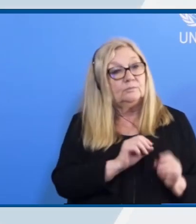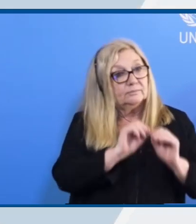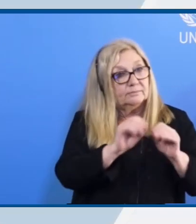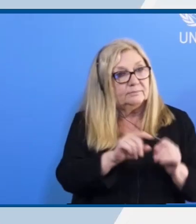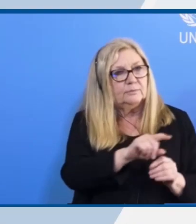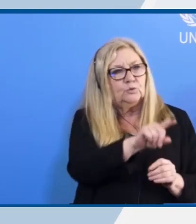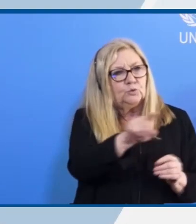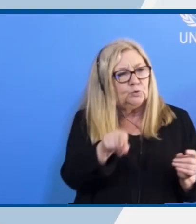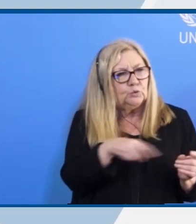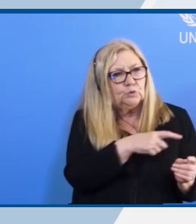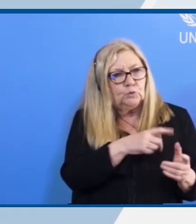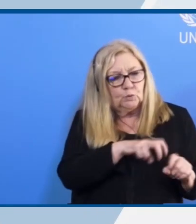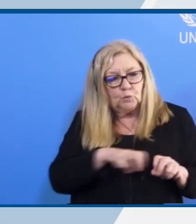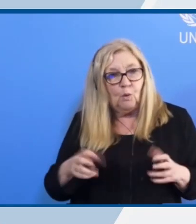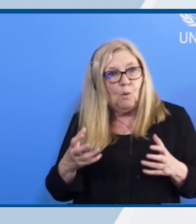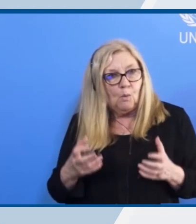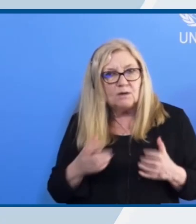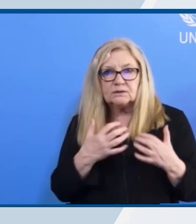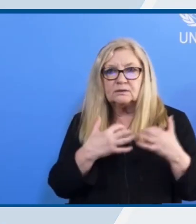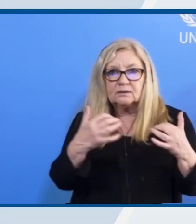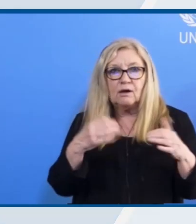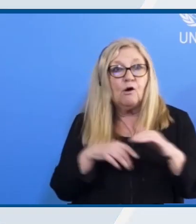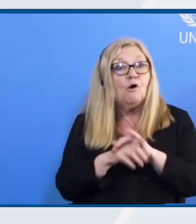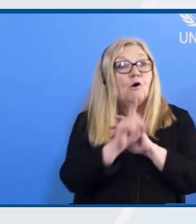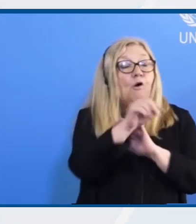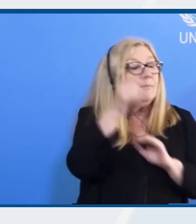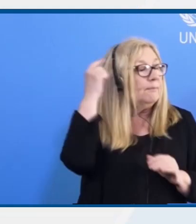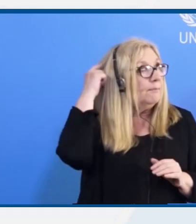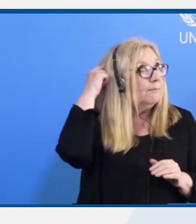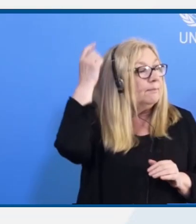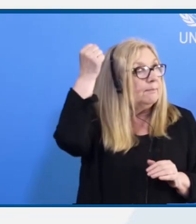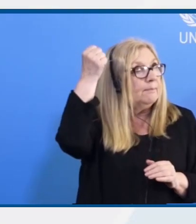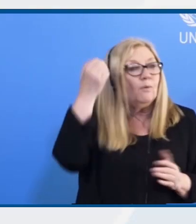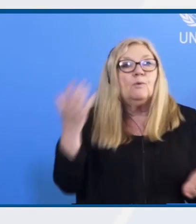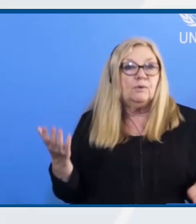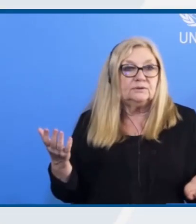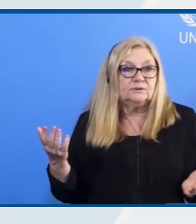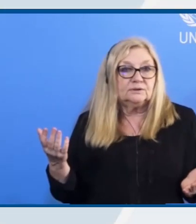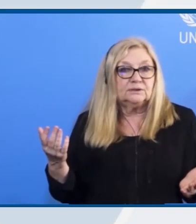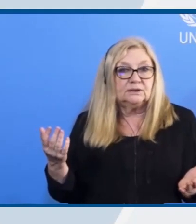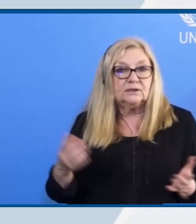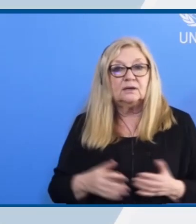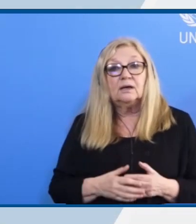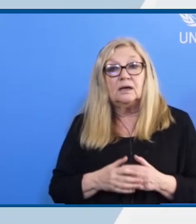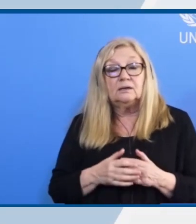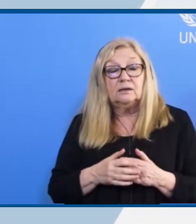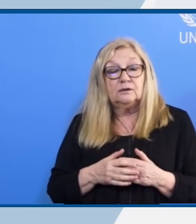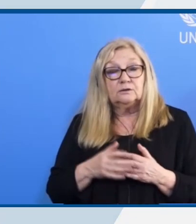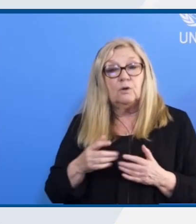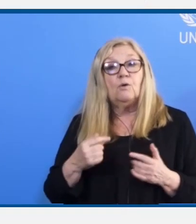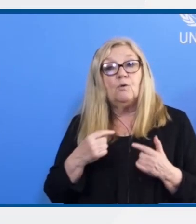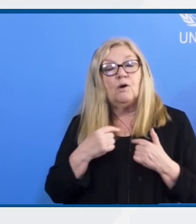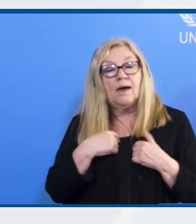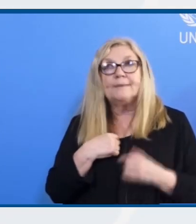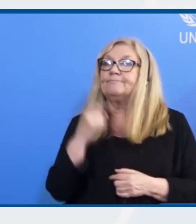the takeaways? What new thing perhaps have you also learned listening to your fellow panelists? So I'm going